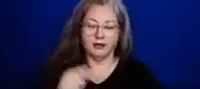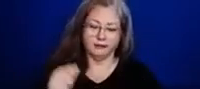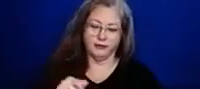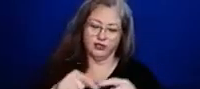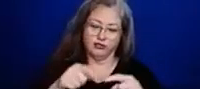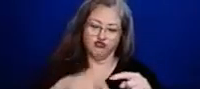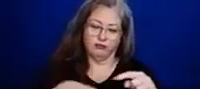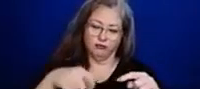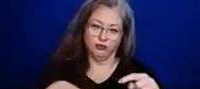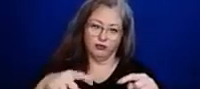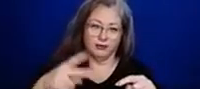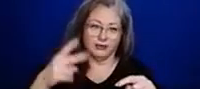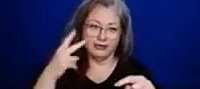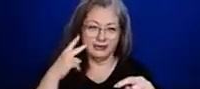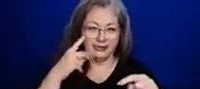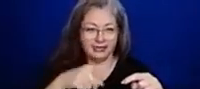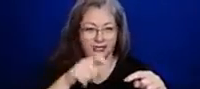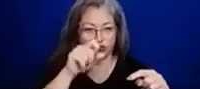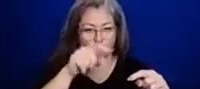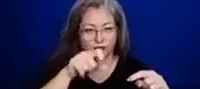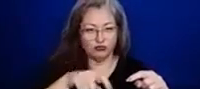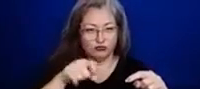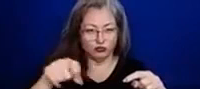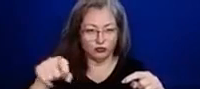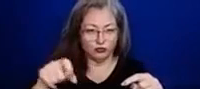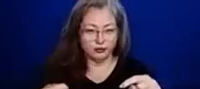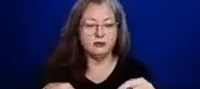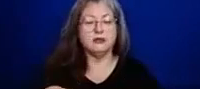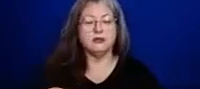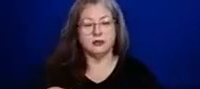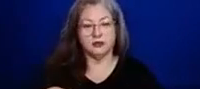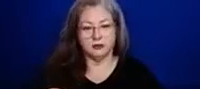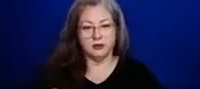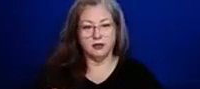dripping, that you can see dripping. And